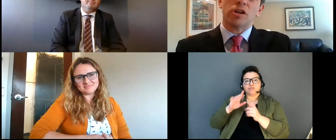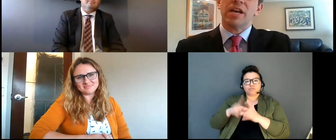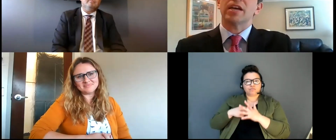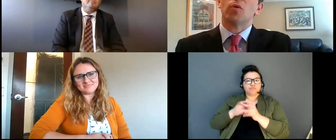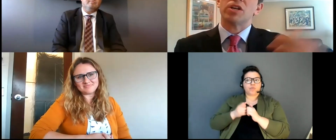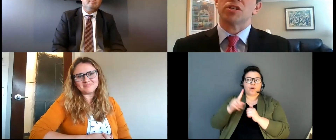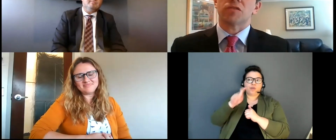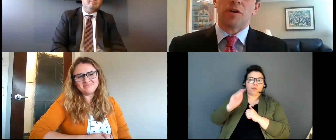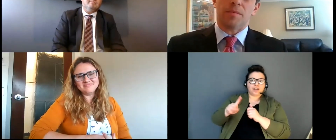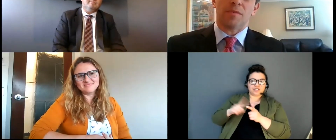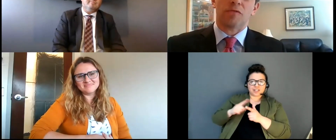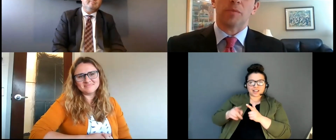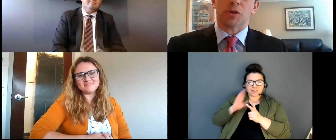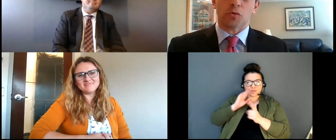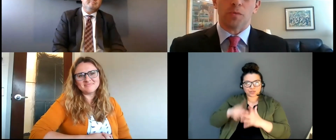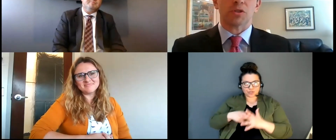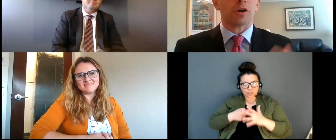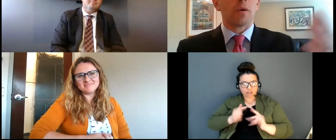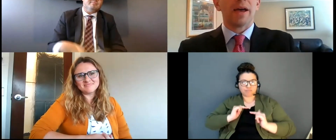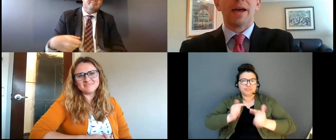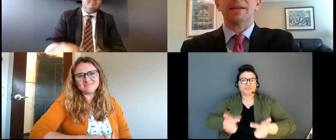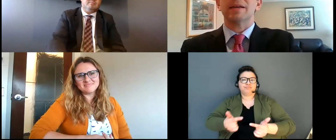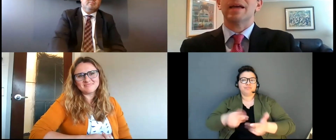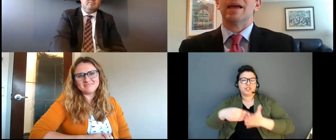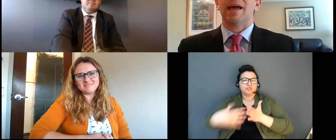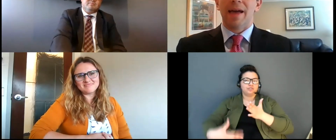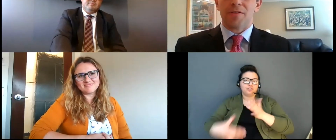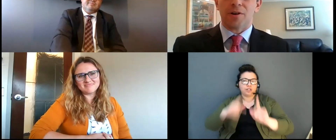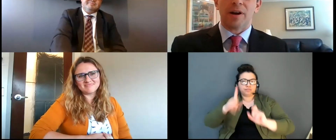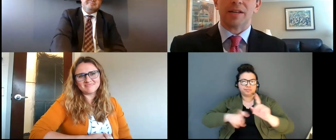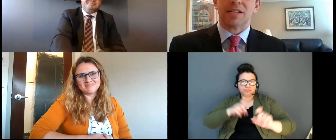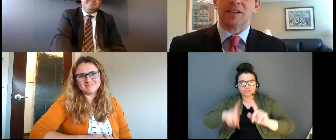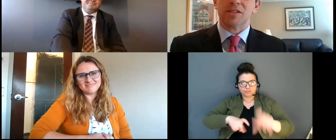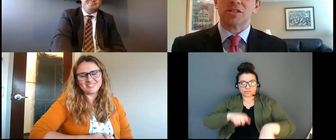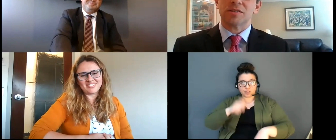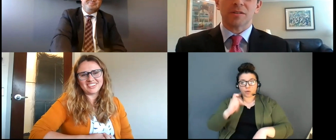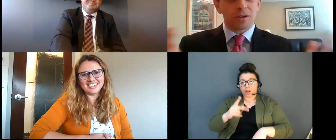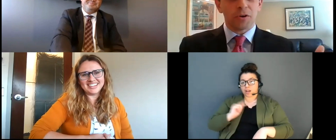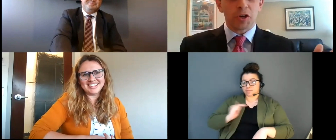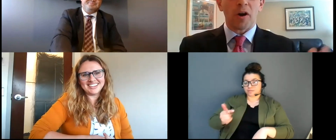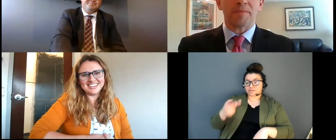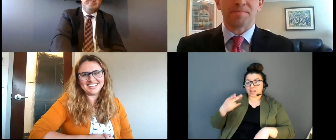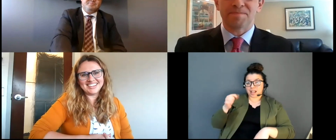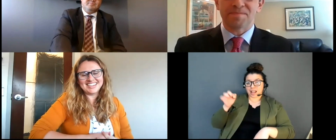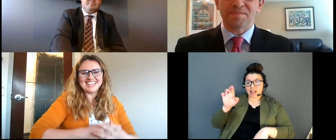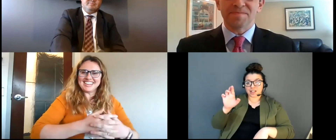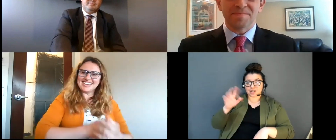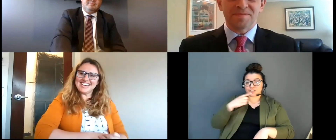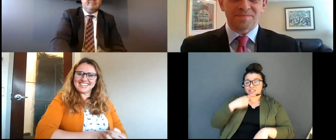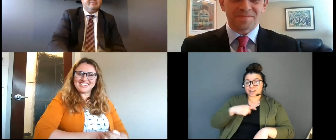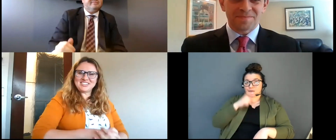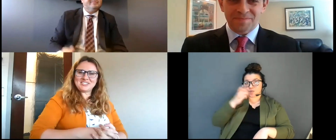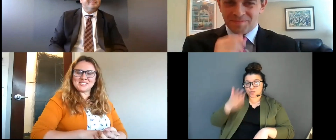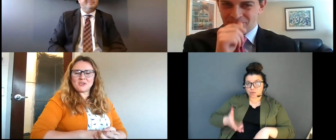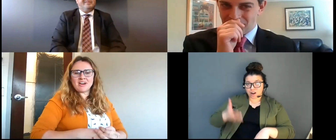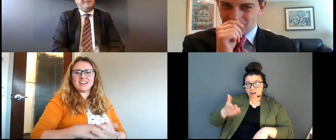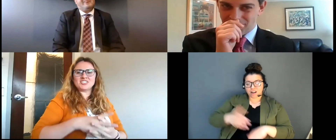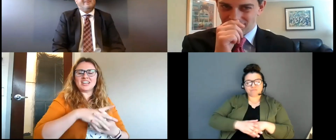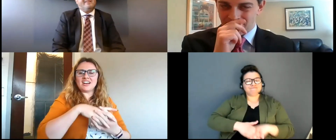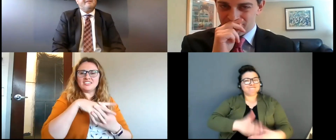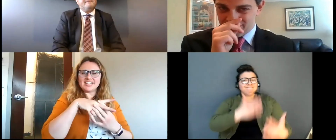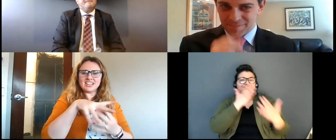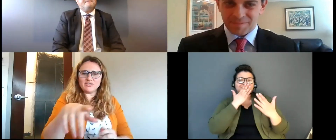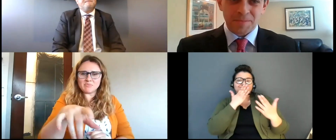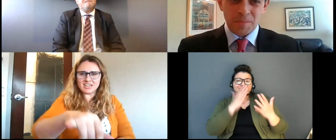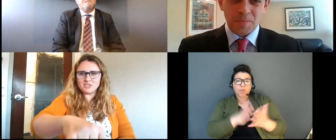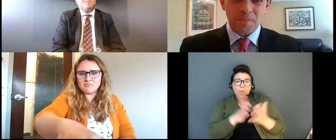And then we'll start taking questions from the group. So go ahead, Heather, and tell us who you are. Thank you so much.